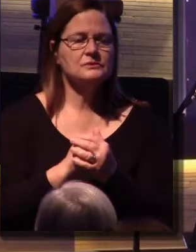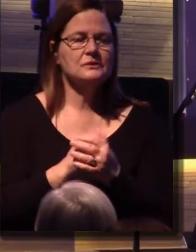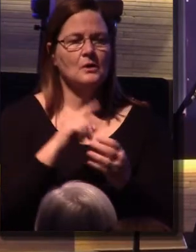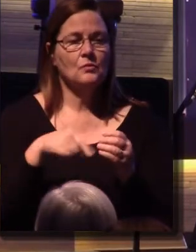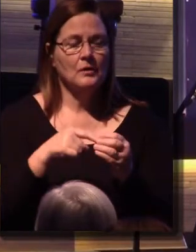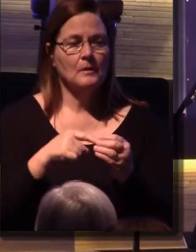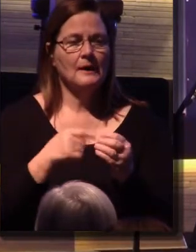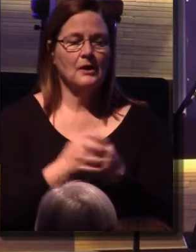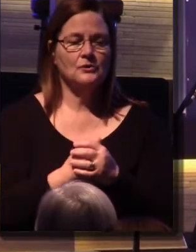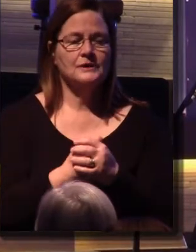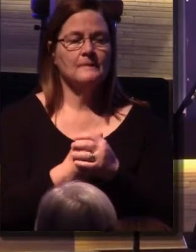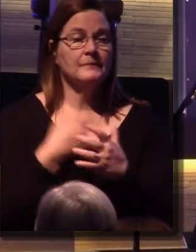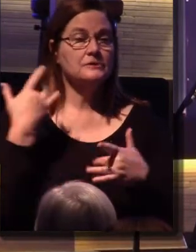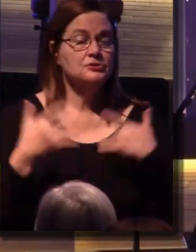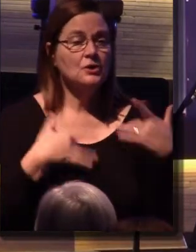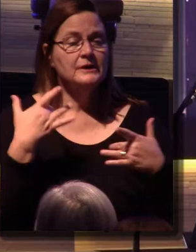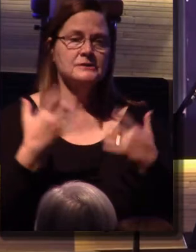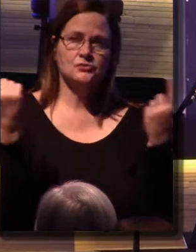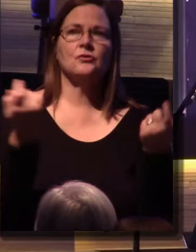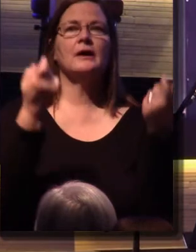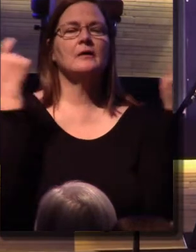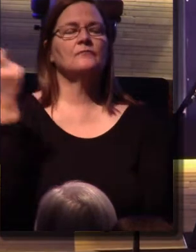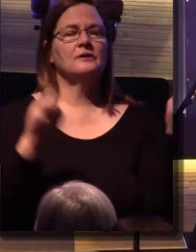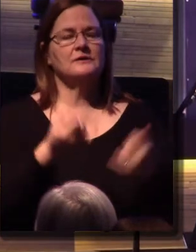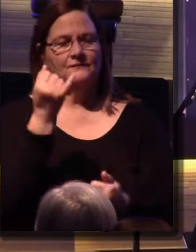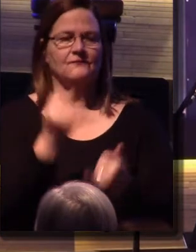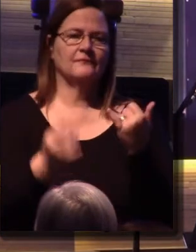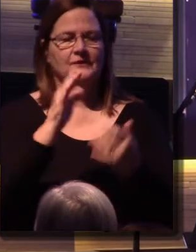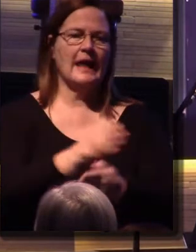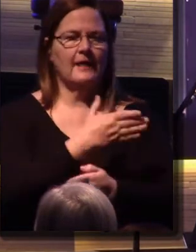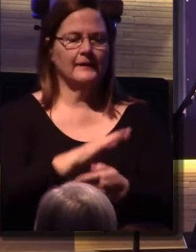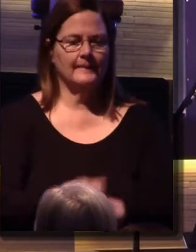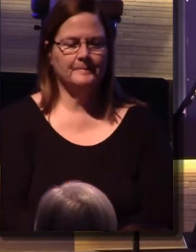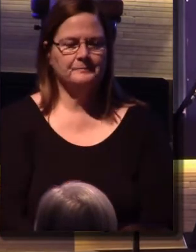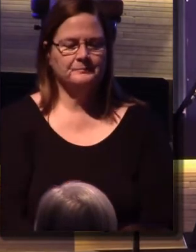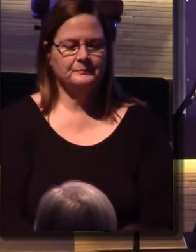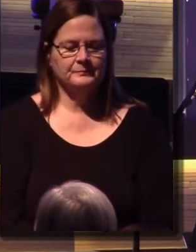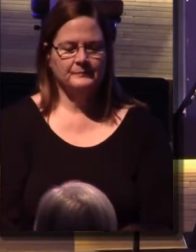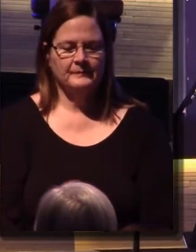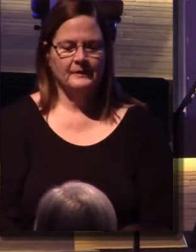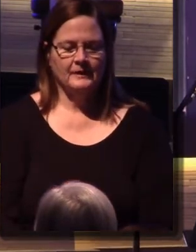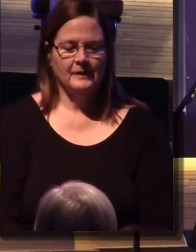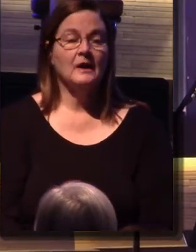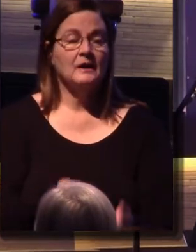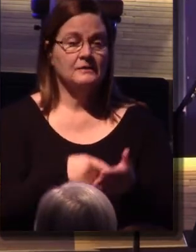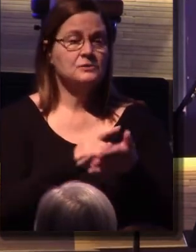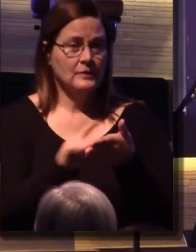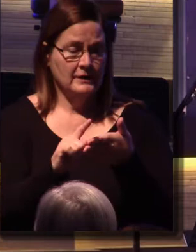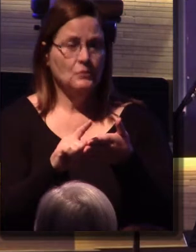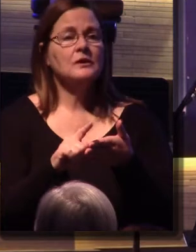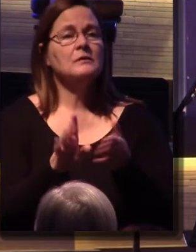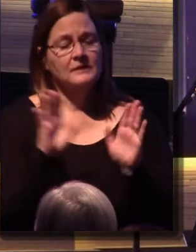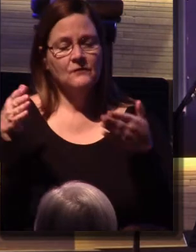about a grand finale, a joyous, triumphant finale. And this week, we're going to be looking at